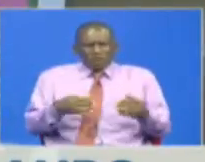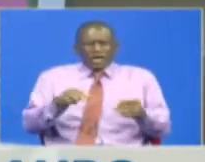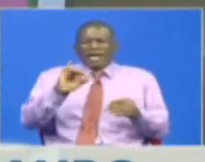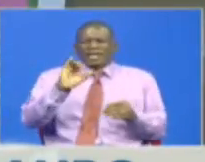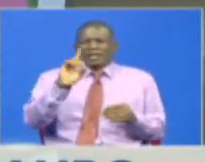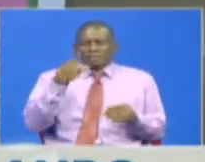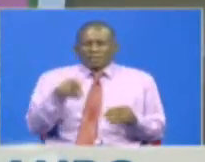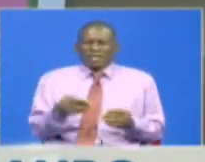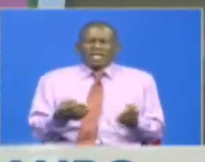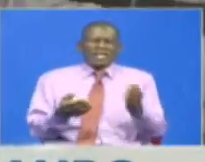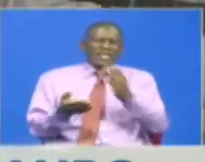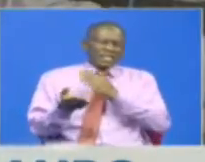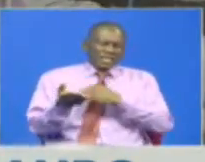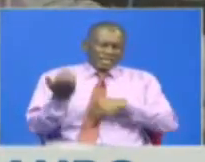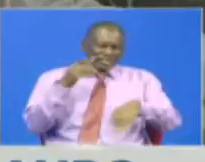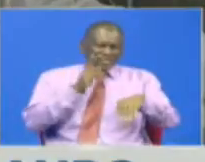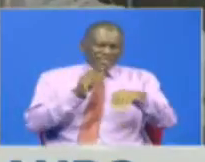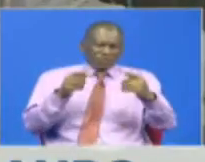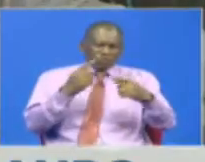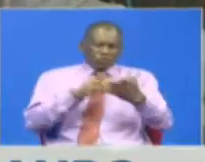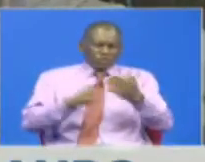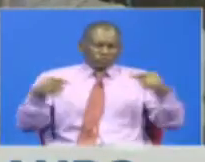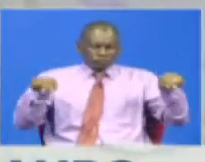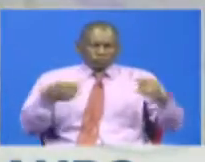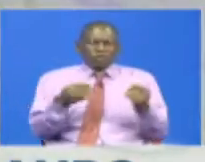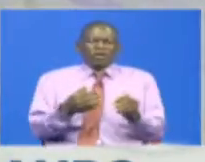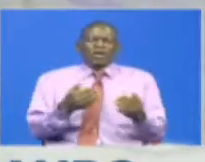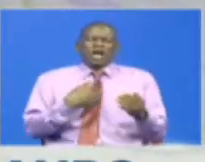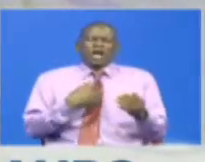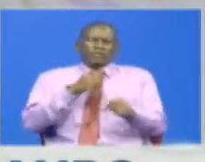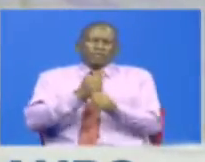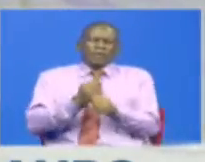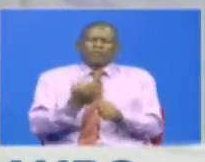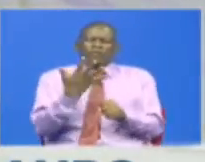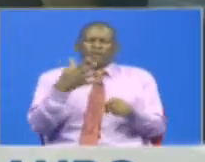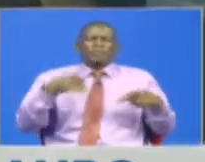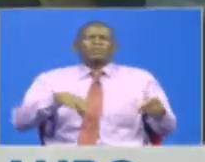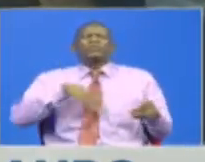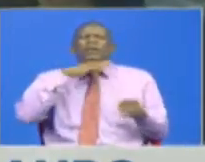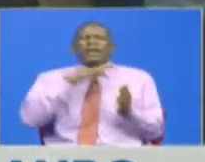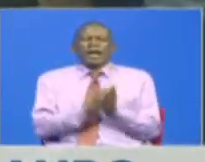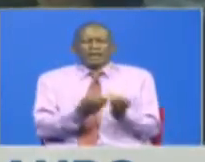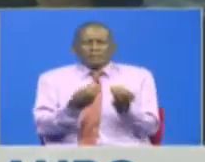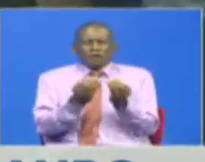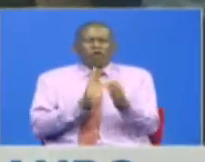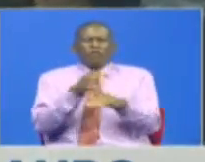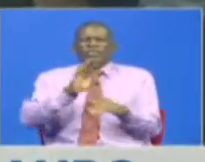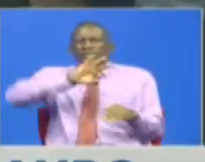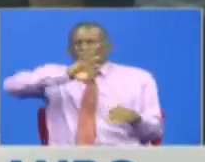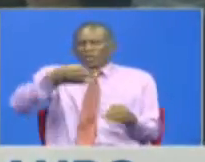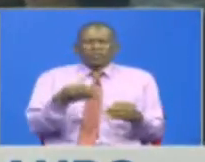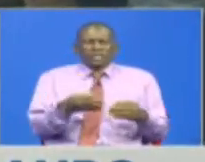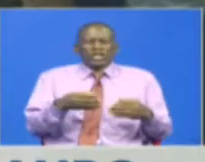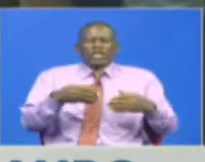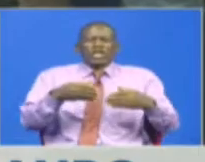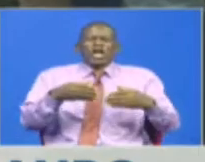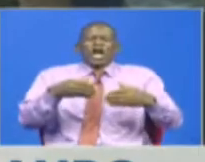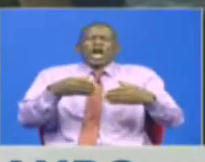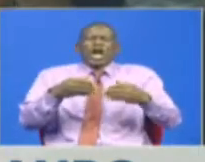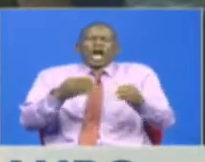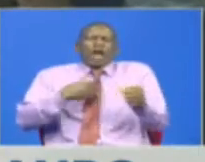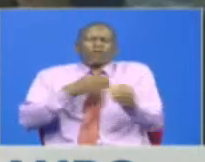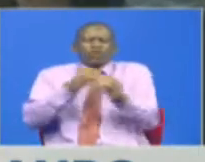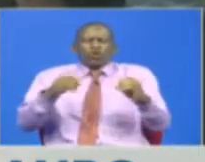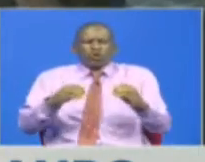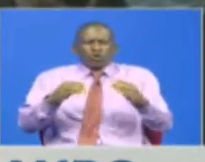dead, almost 100 injured, and more than 3,000 displaced. Mimi nimechoka kama mama kwa sababu